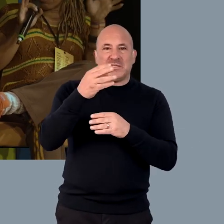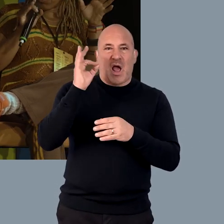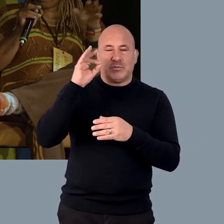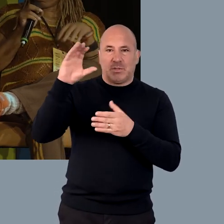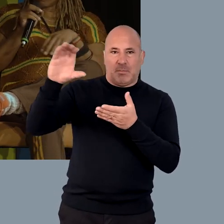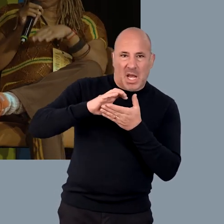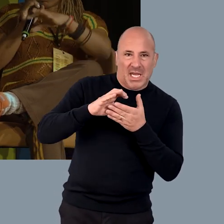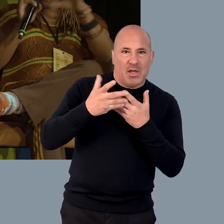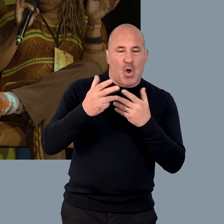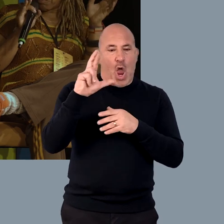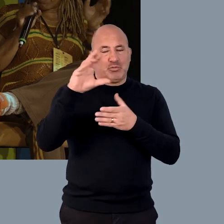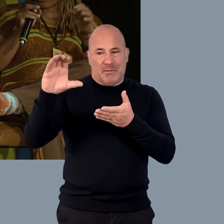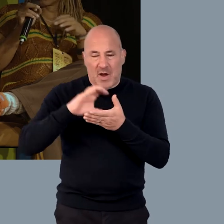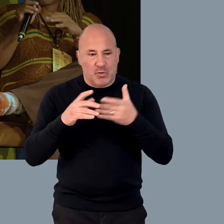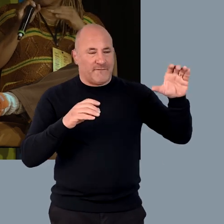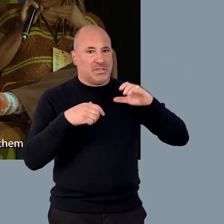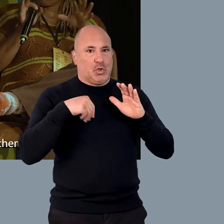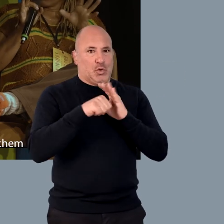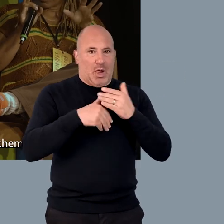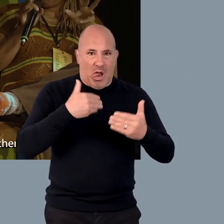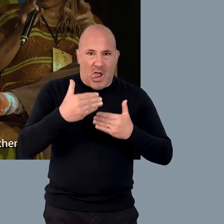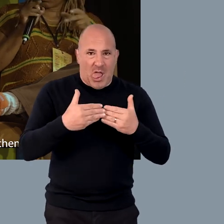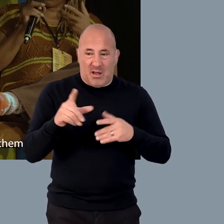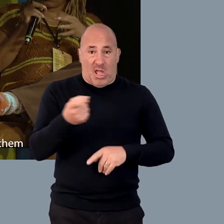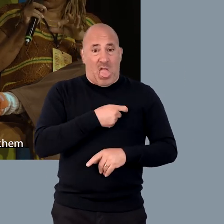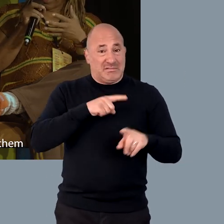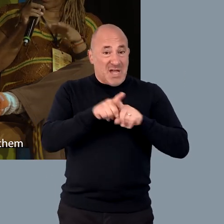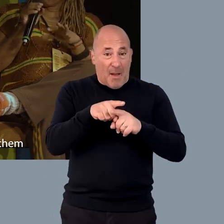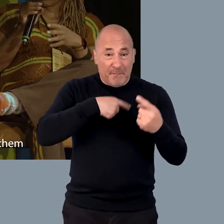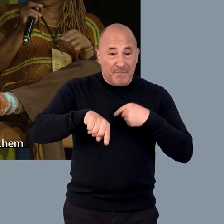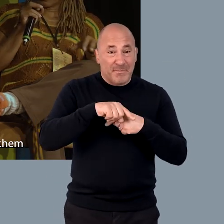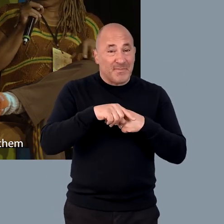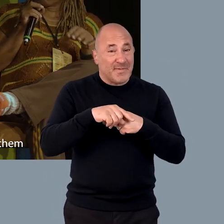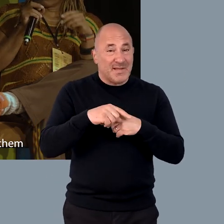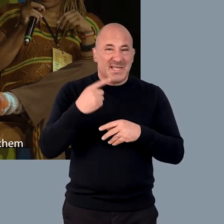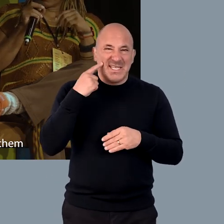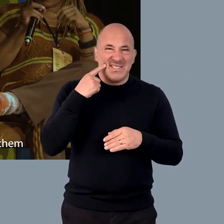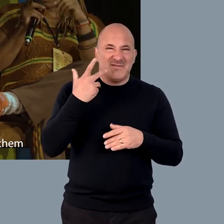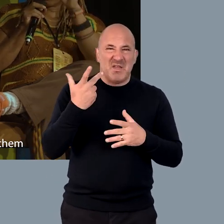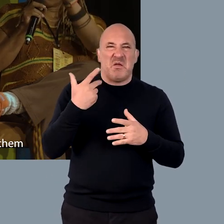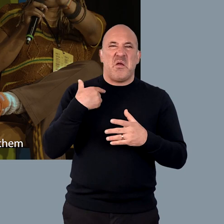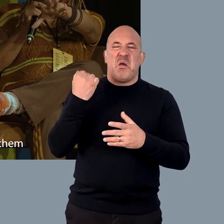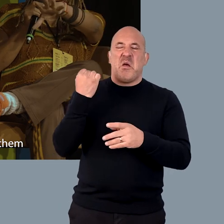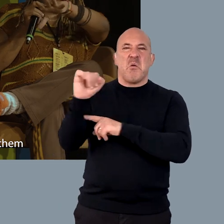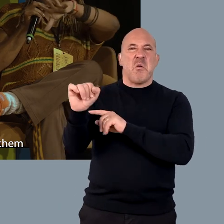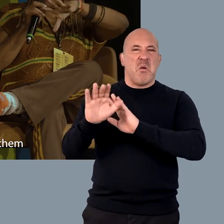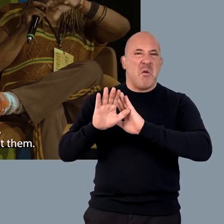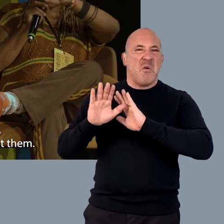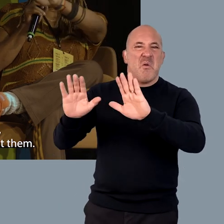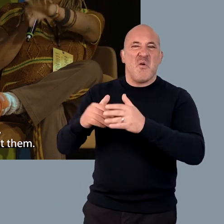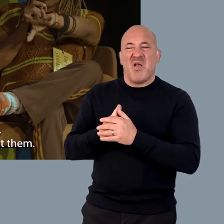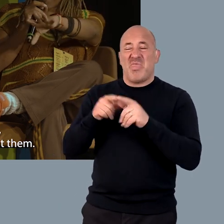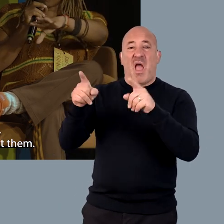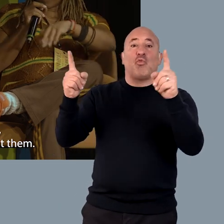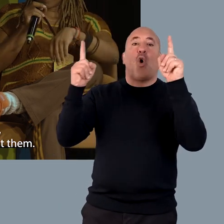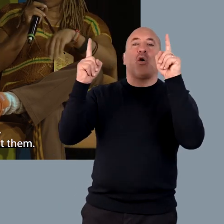council or from the lottery or from funders They've got the same anxieties we have and it's very easy to kind of deify them and